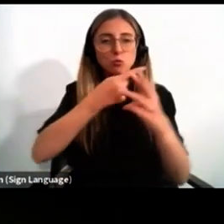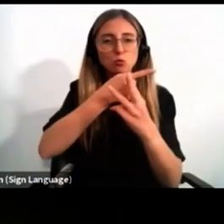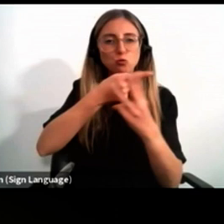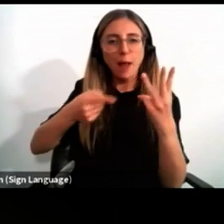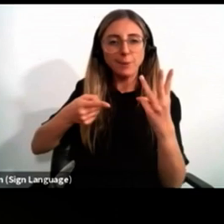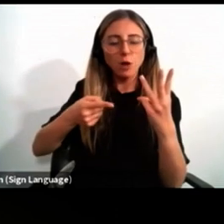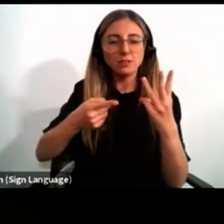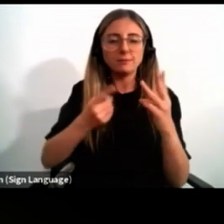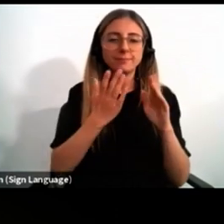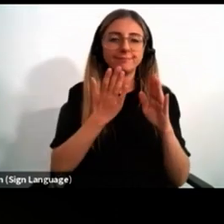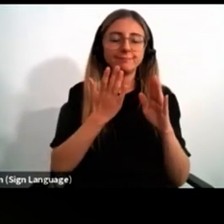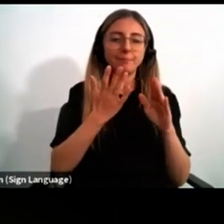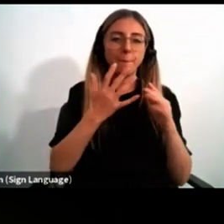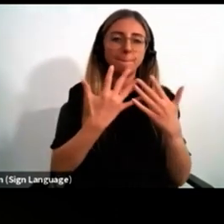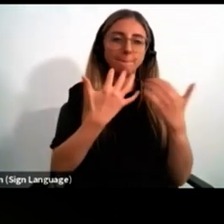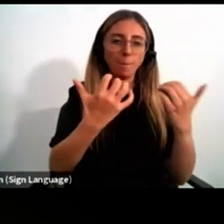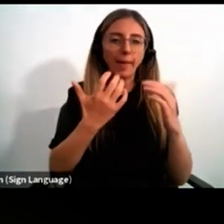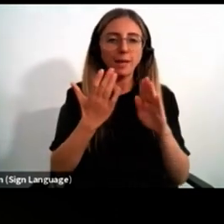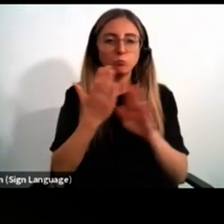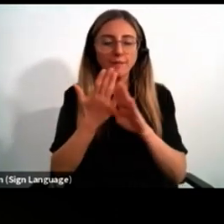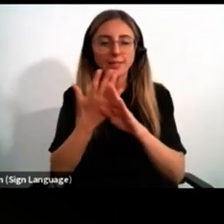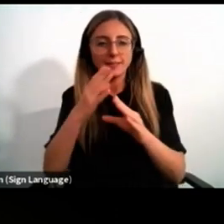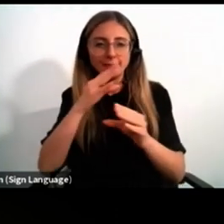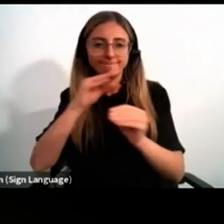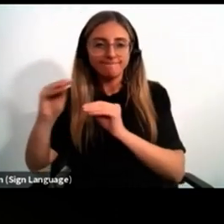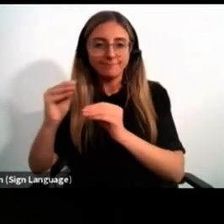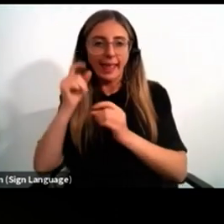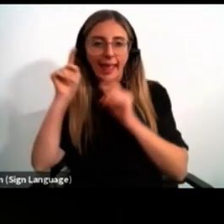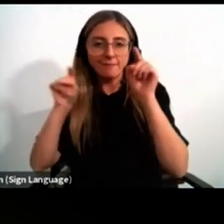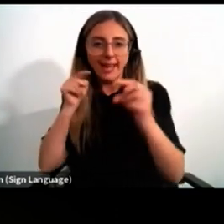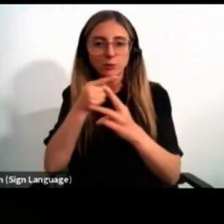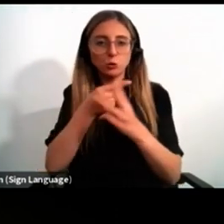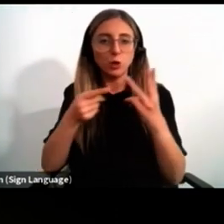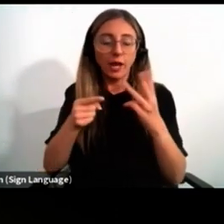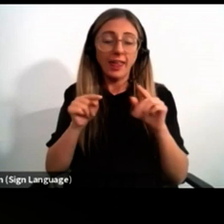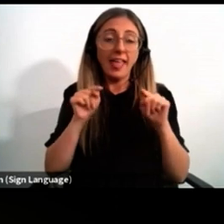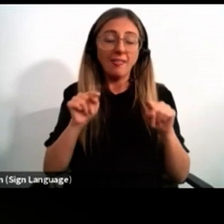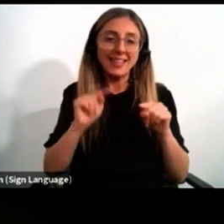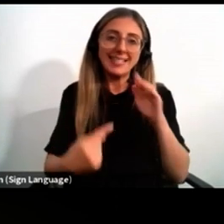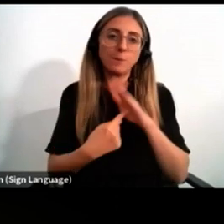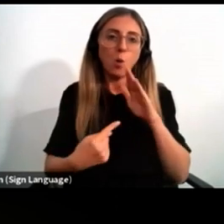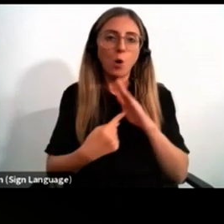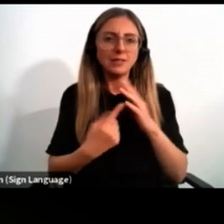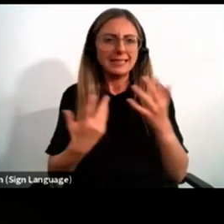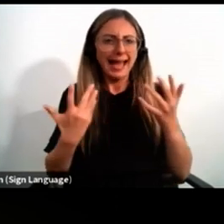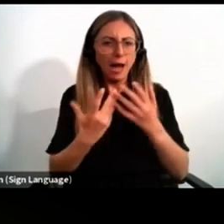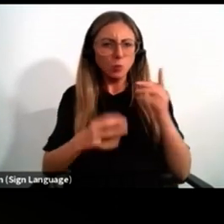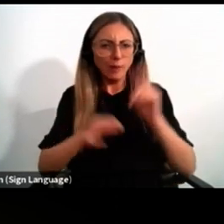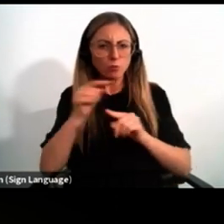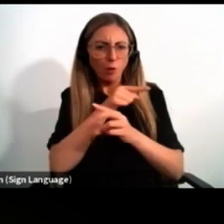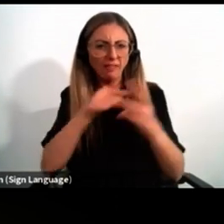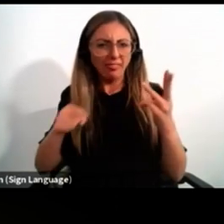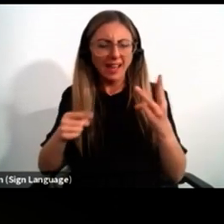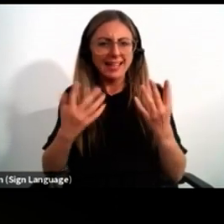to date. There is no synergy between the three in most parts of Africa. And as you mentioned, this is key. Where do we go from here? How